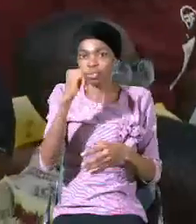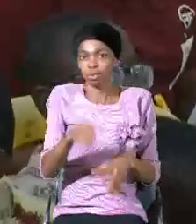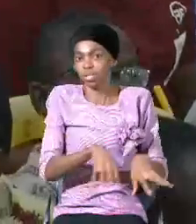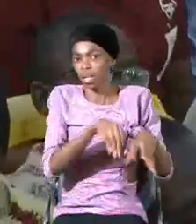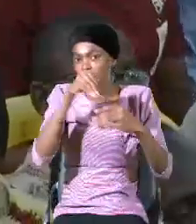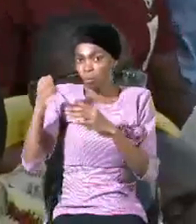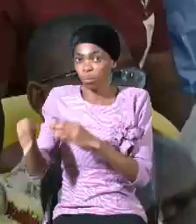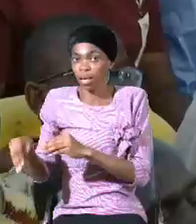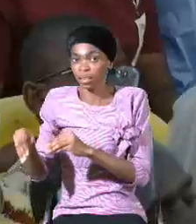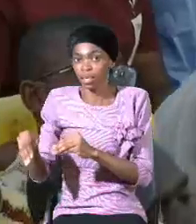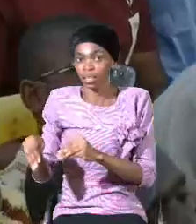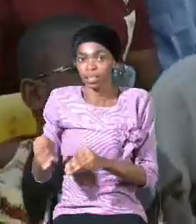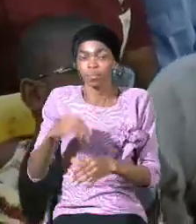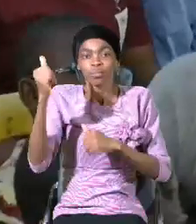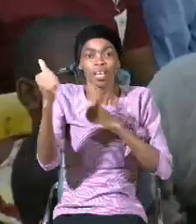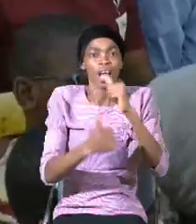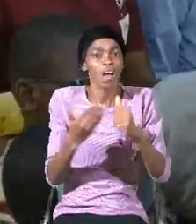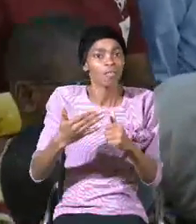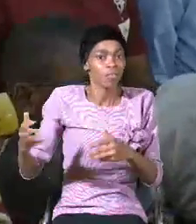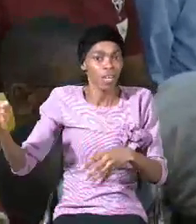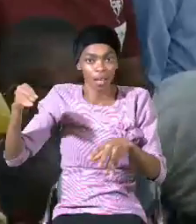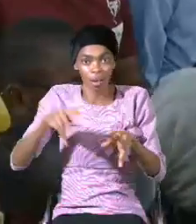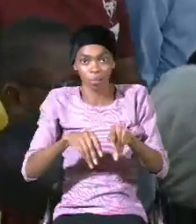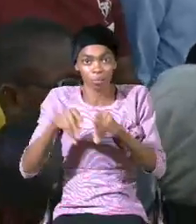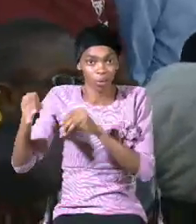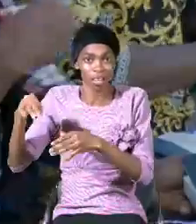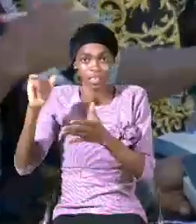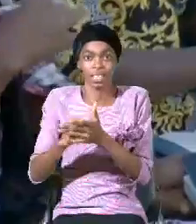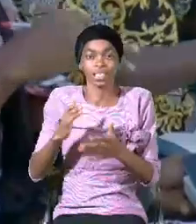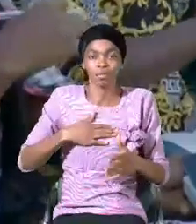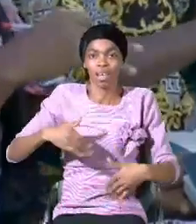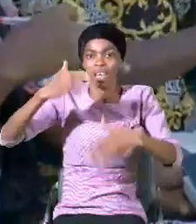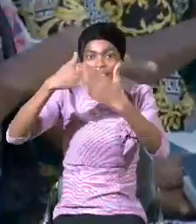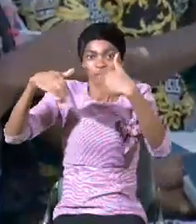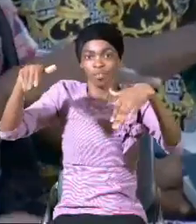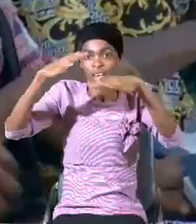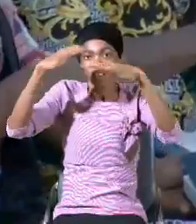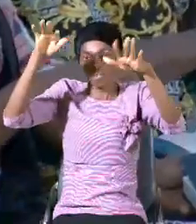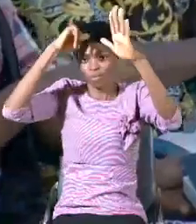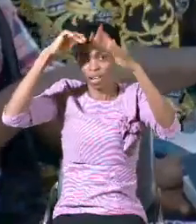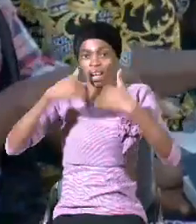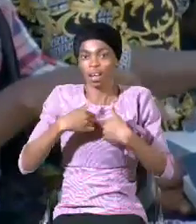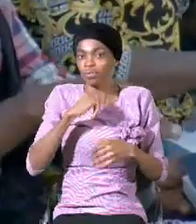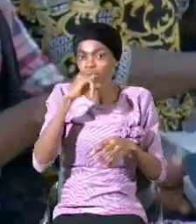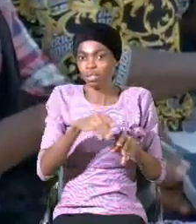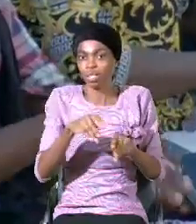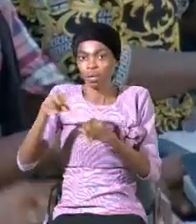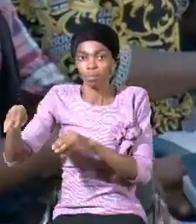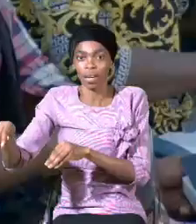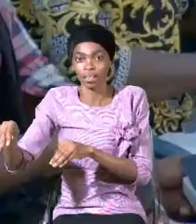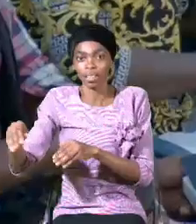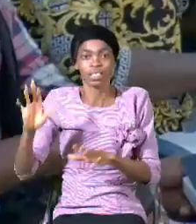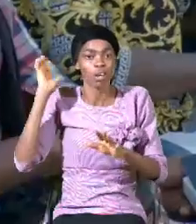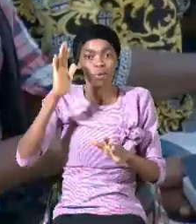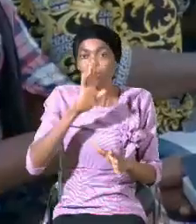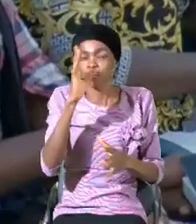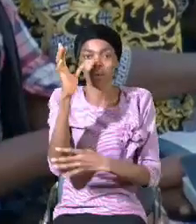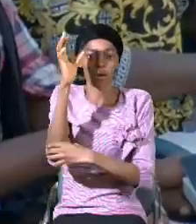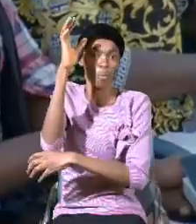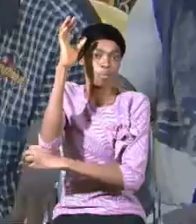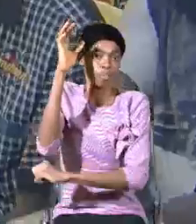every plant my Heavenly Father has not planted will be uprooted tonight